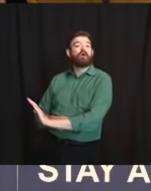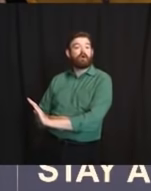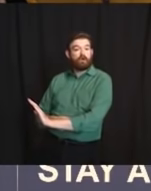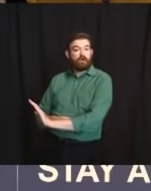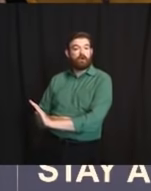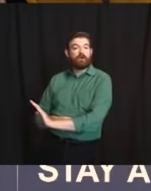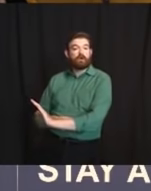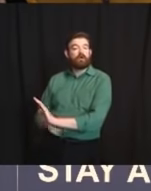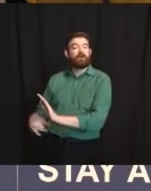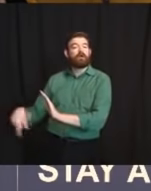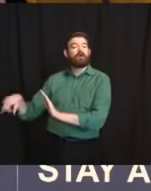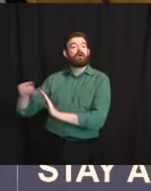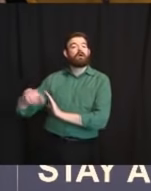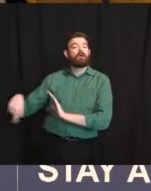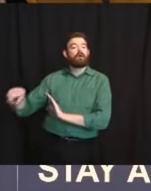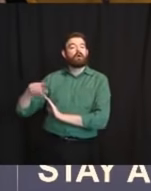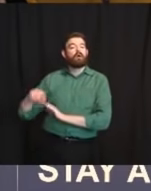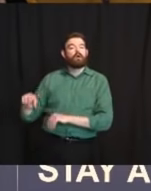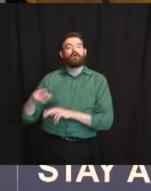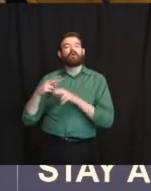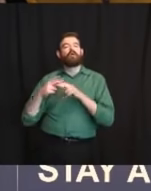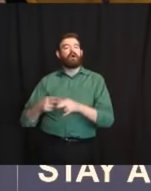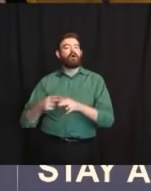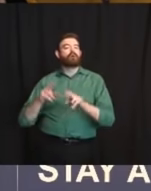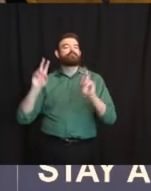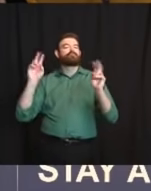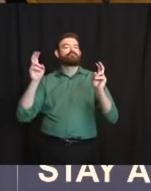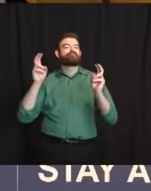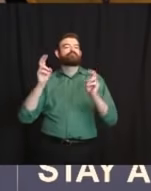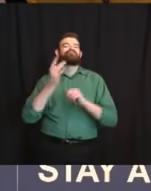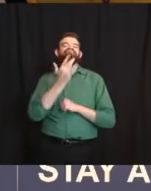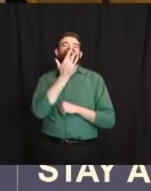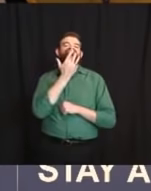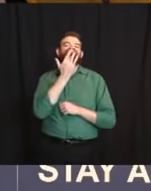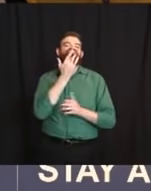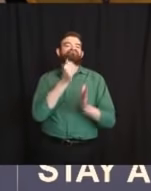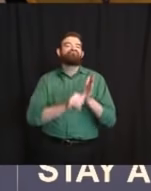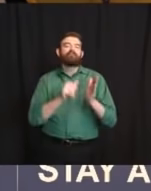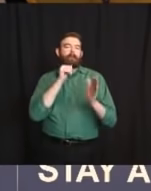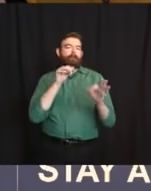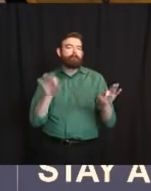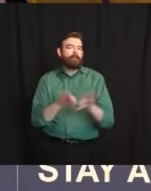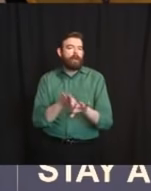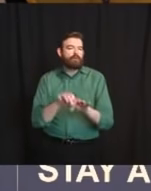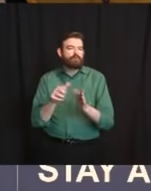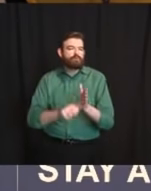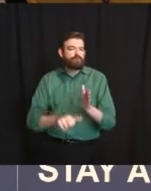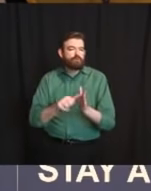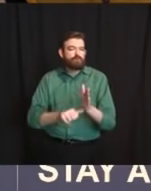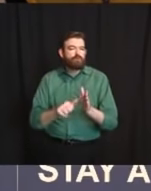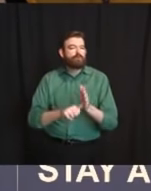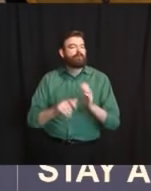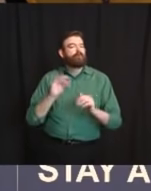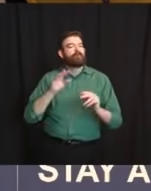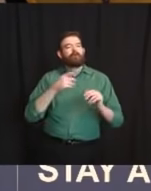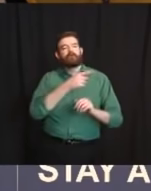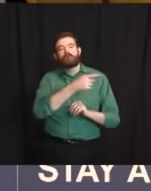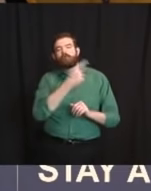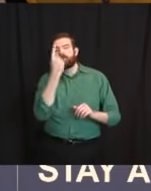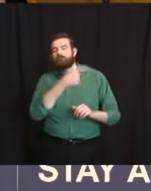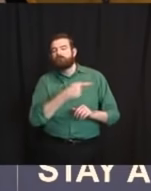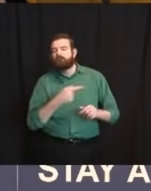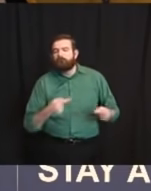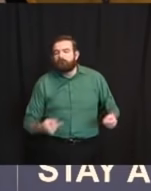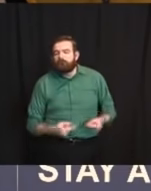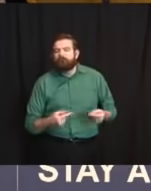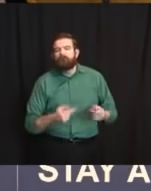elective, for many people who are battling an illness or who are dealing with chronic pain, disabling pain, these surgeries